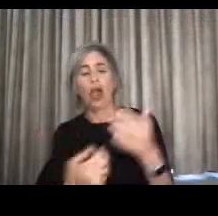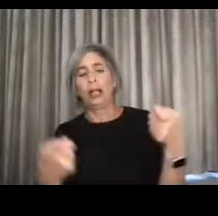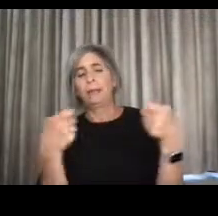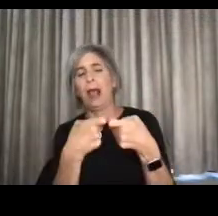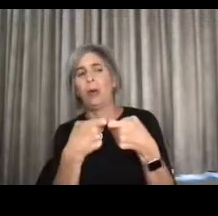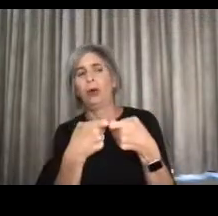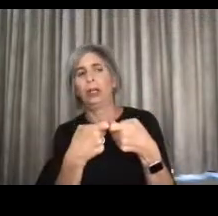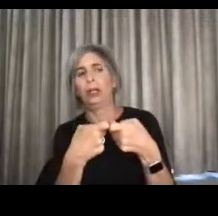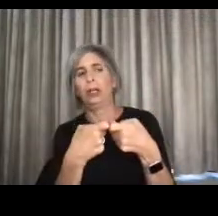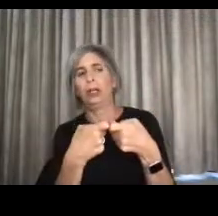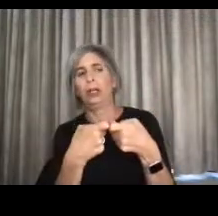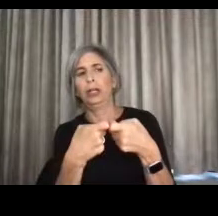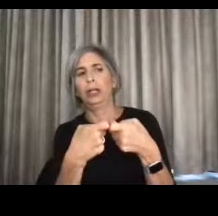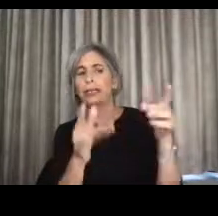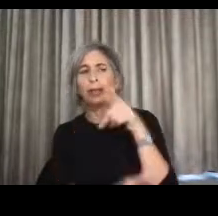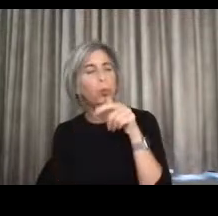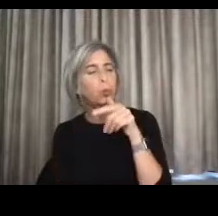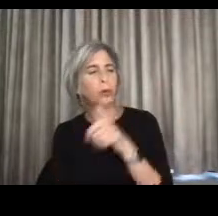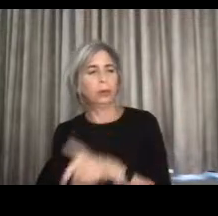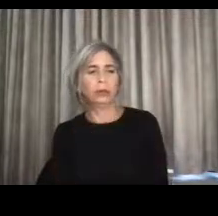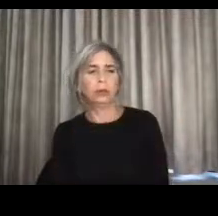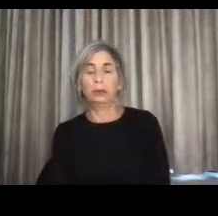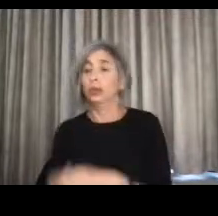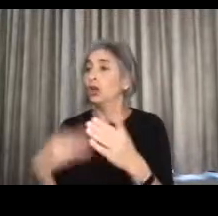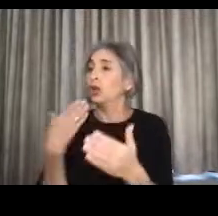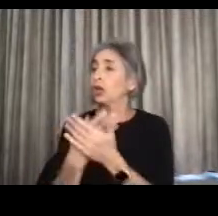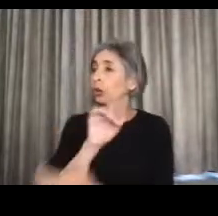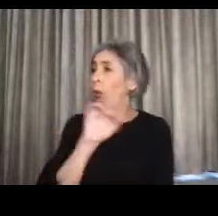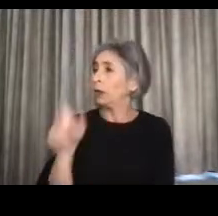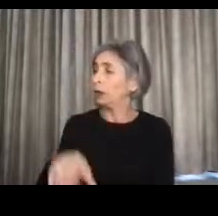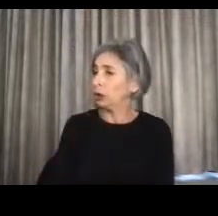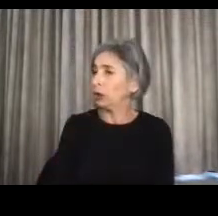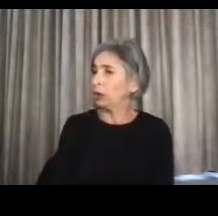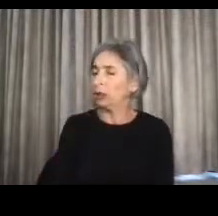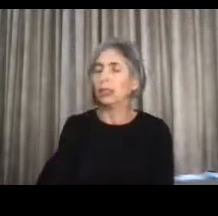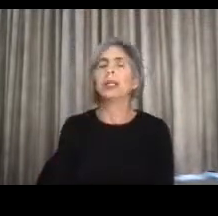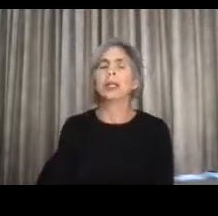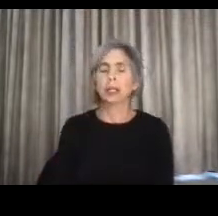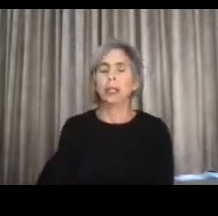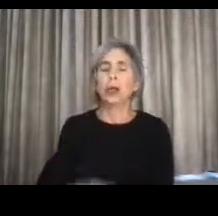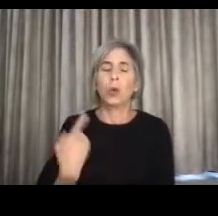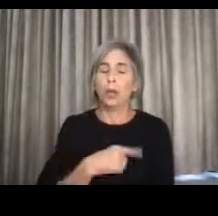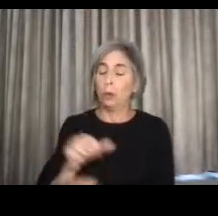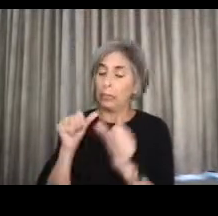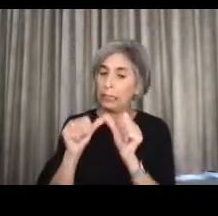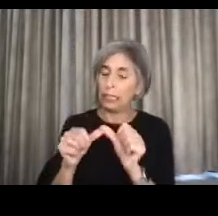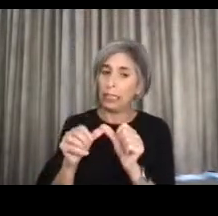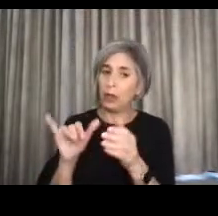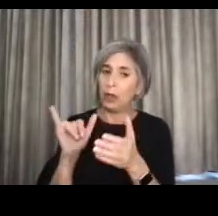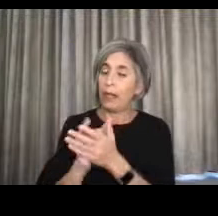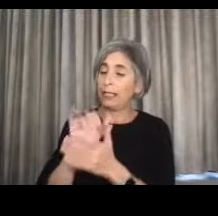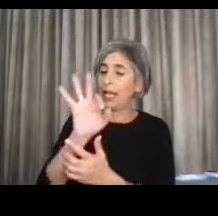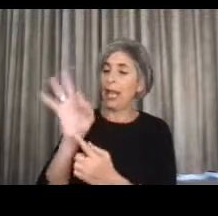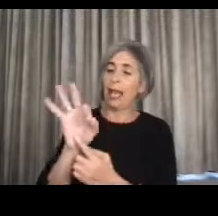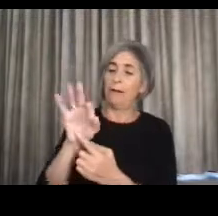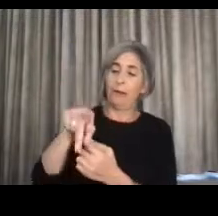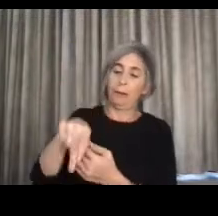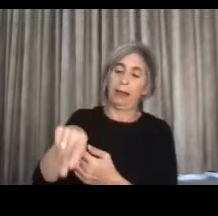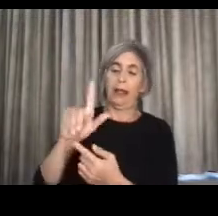Who should we contact? Good question. We will continue, that would be FPL, and we